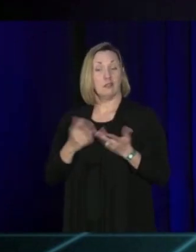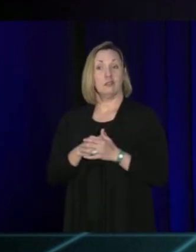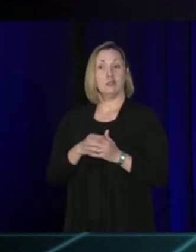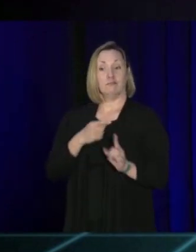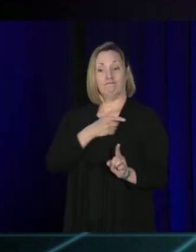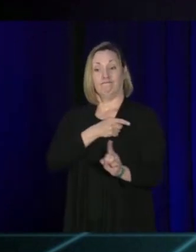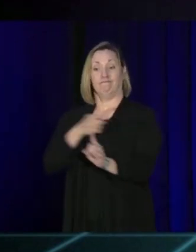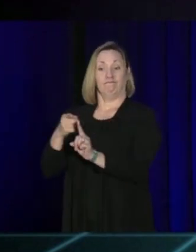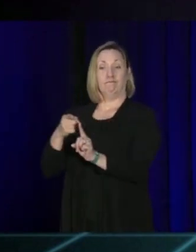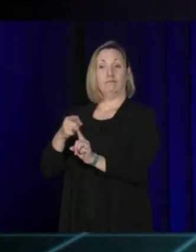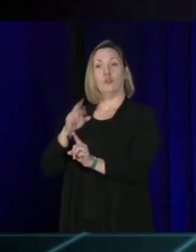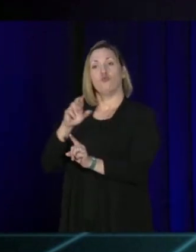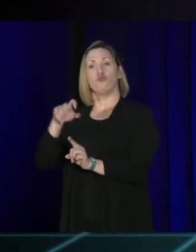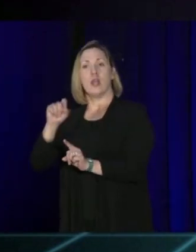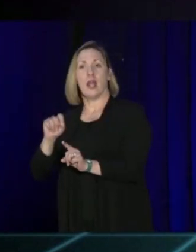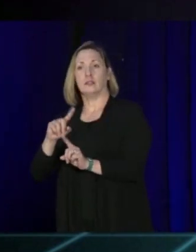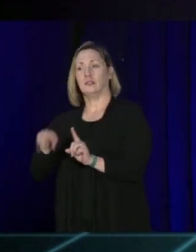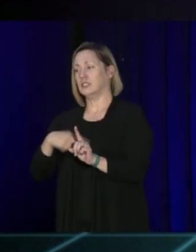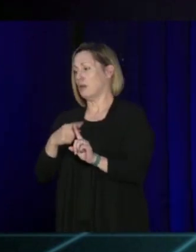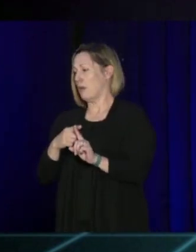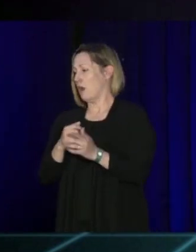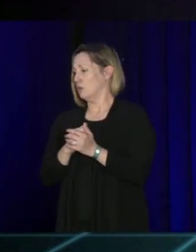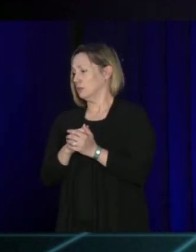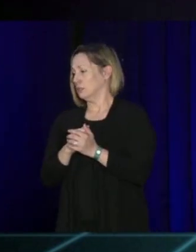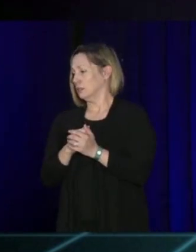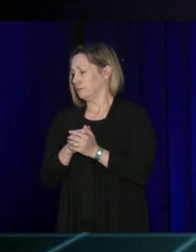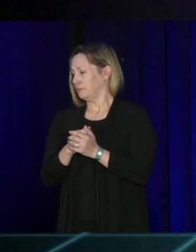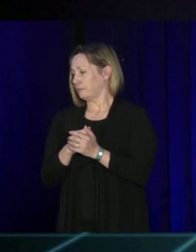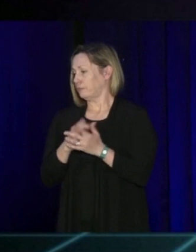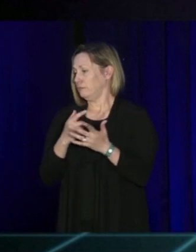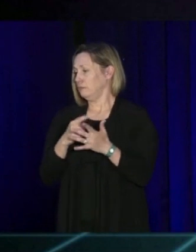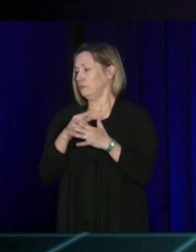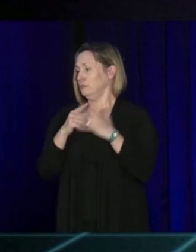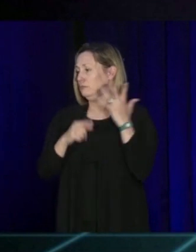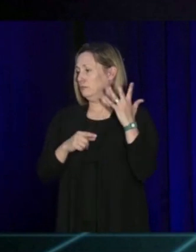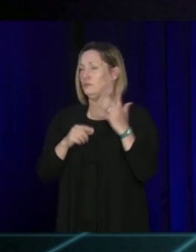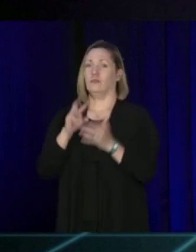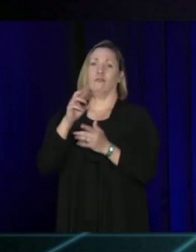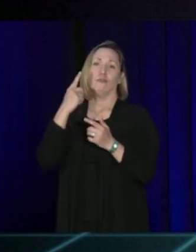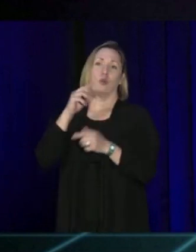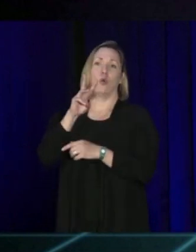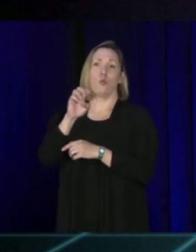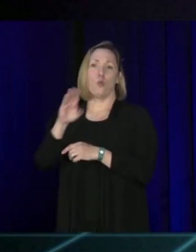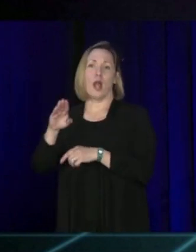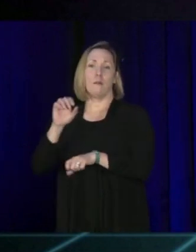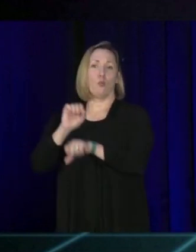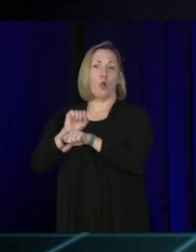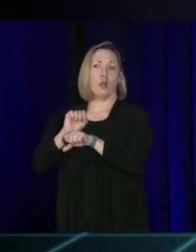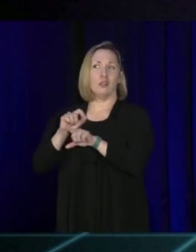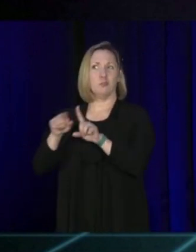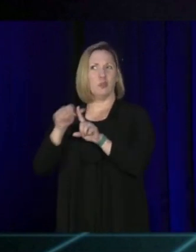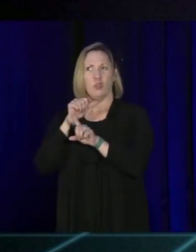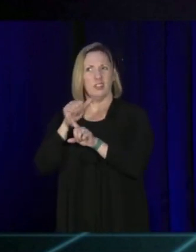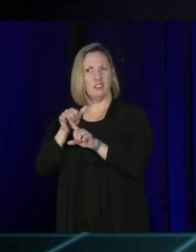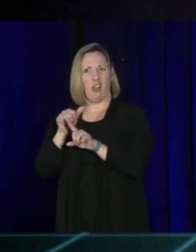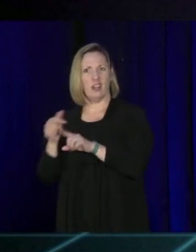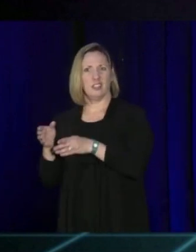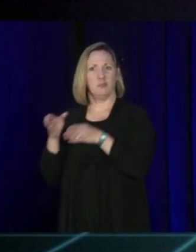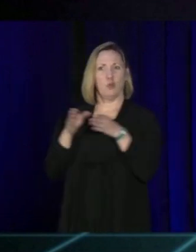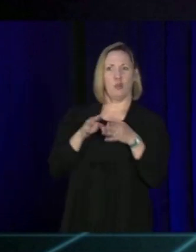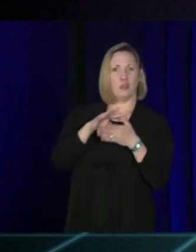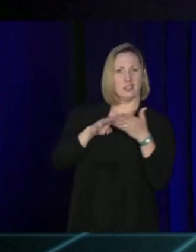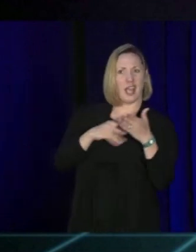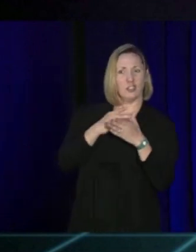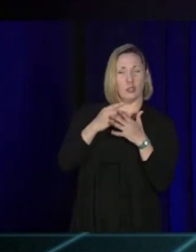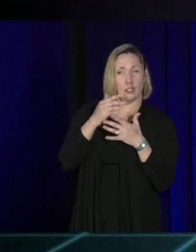concurrent React is about parallelism or multi-threading or web workers, when it's not. It's more about scheduling and this kind of